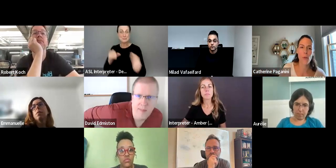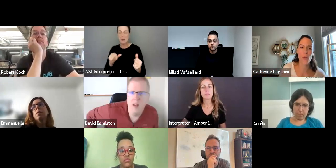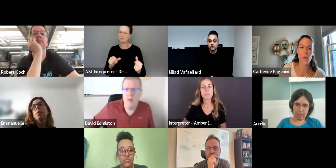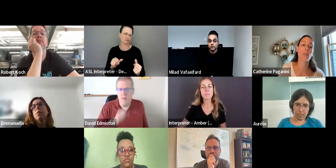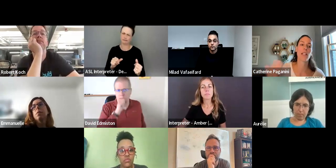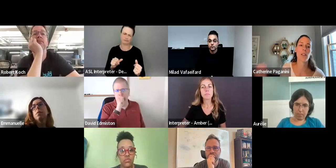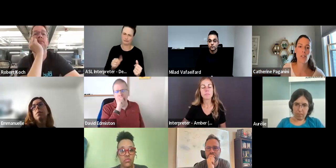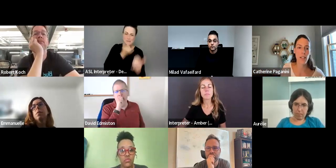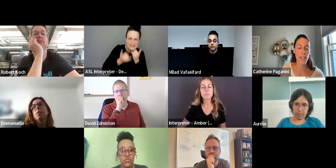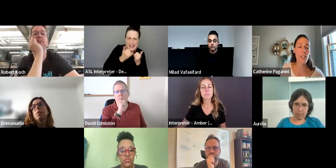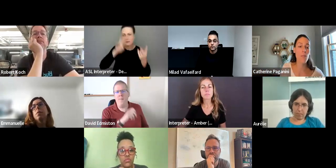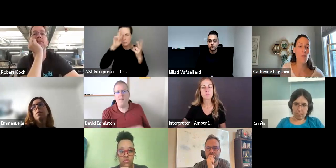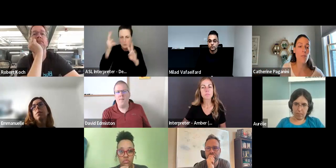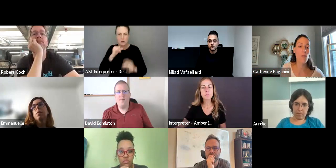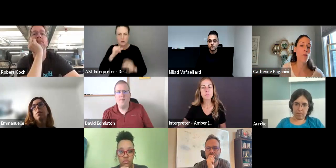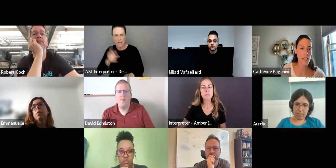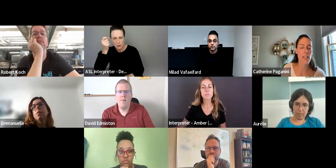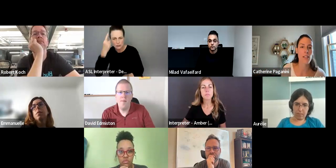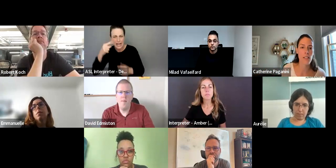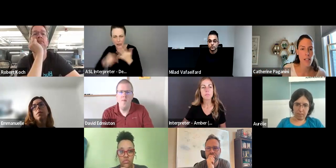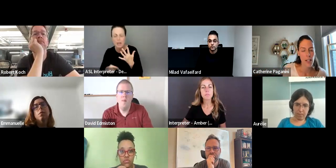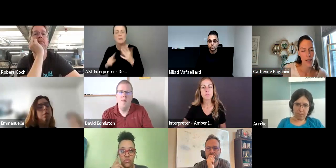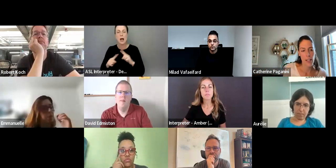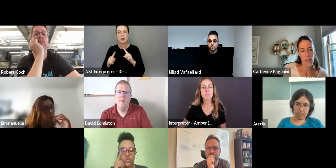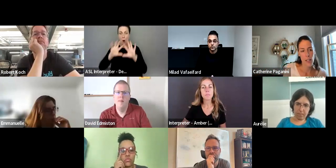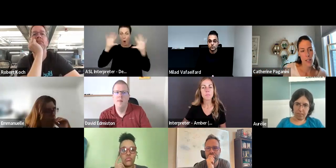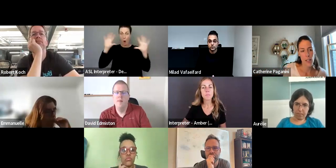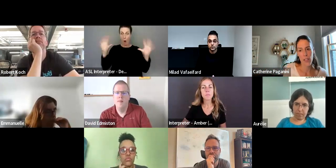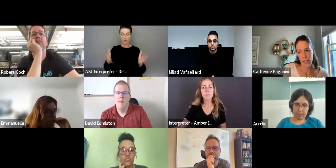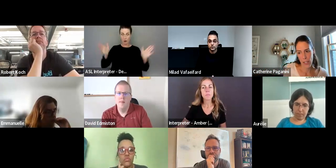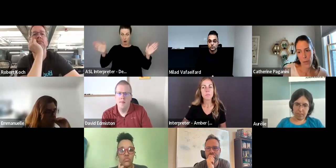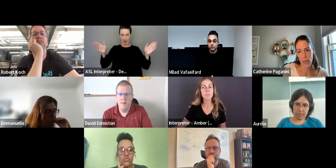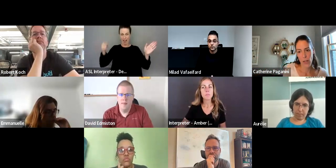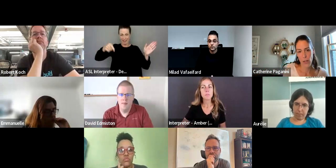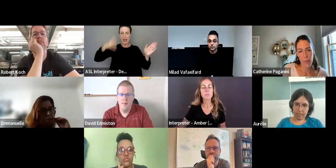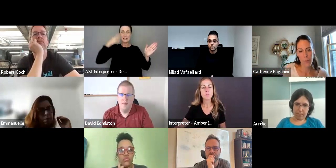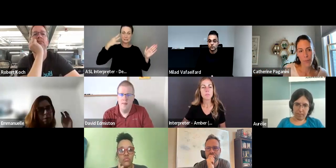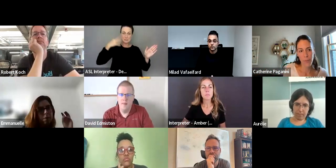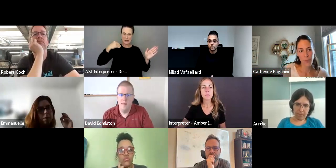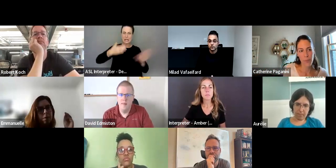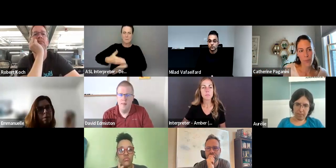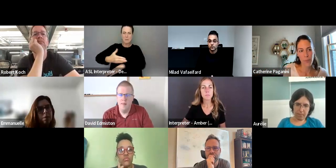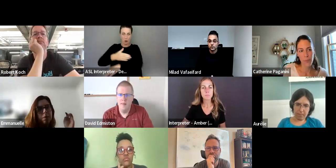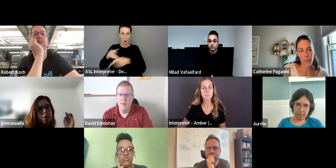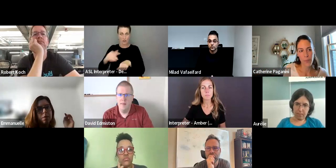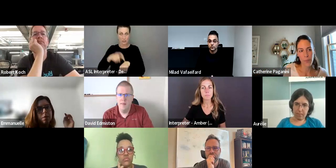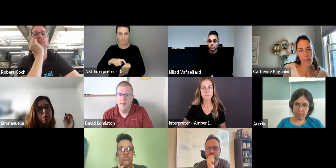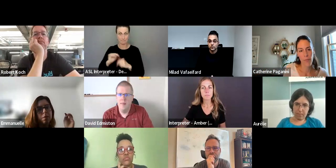mistakes, miscommunication. They don't really understand the needs, but overall the idea is that the experience gets better over time.